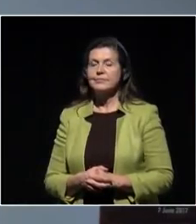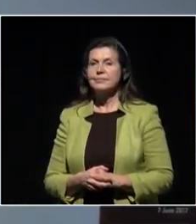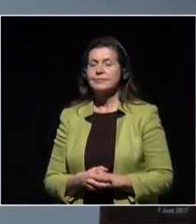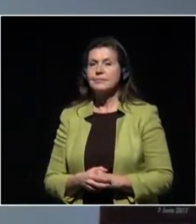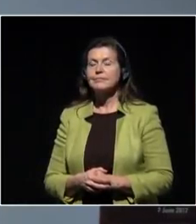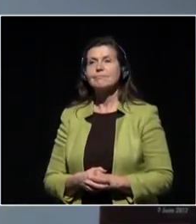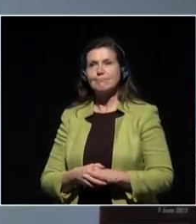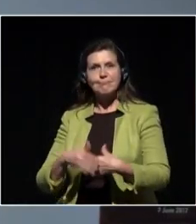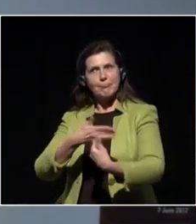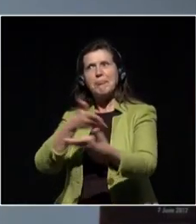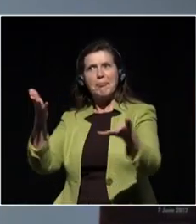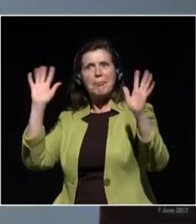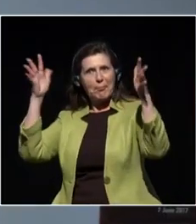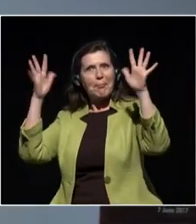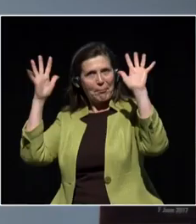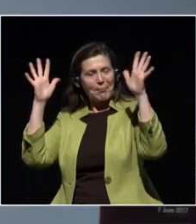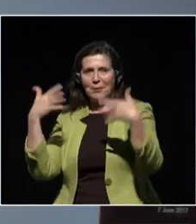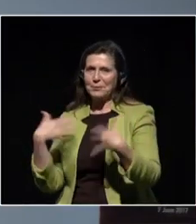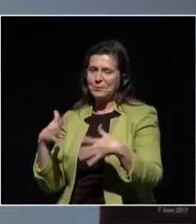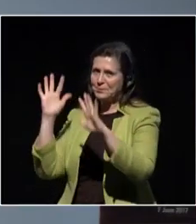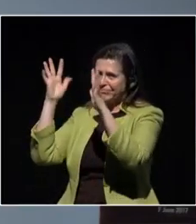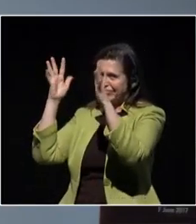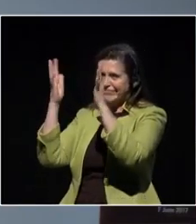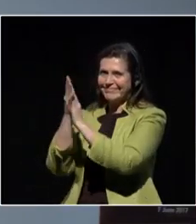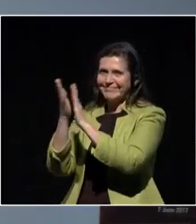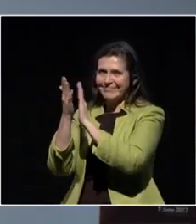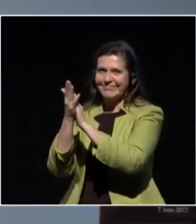More clapping. Thank you.